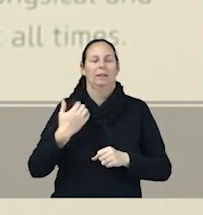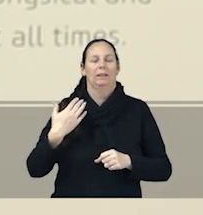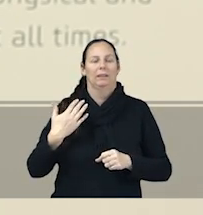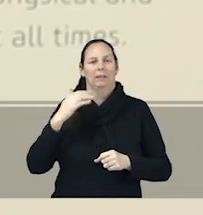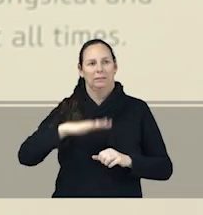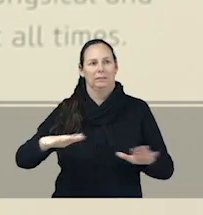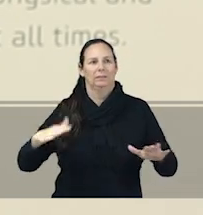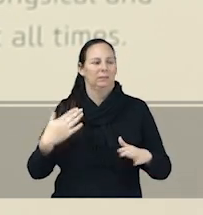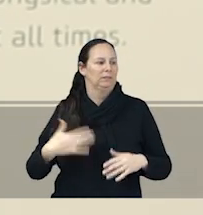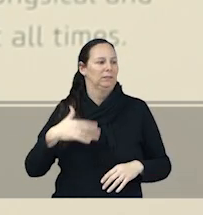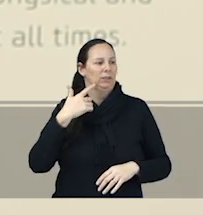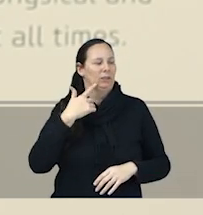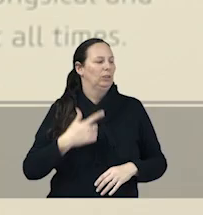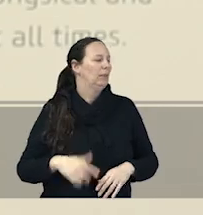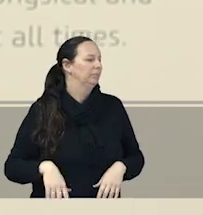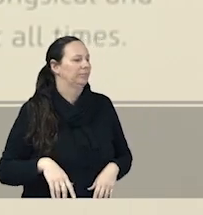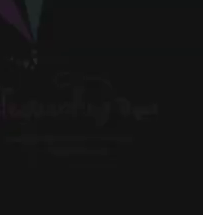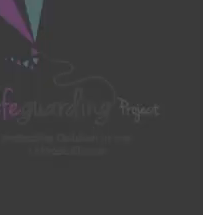what really does place them in harm's way.